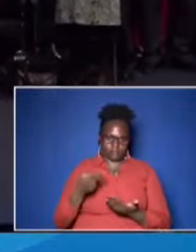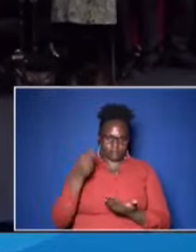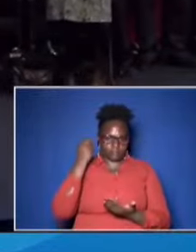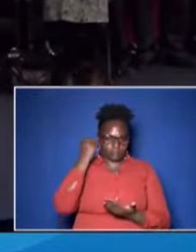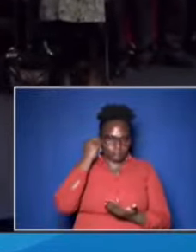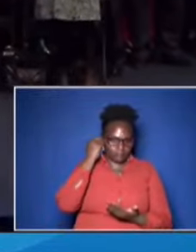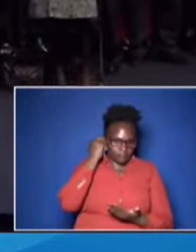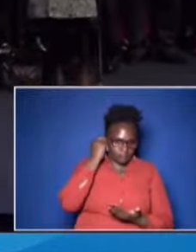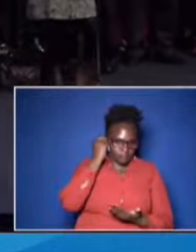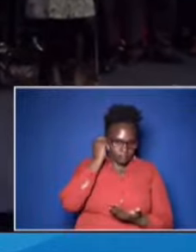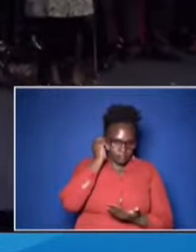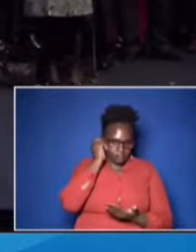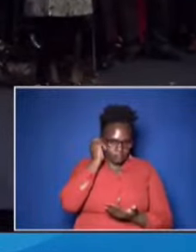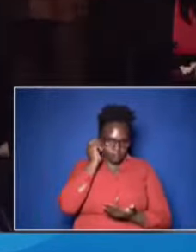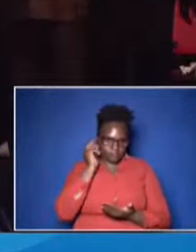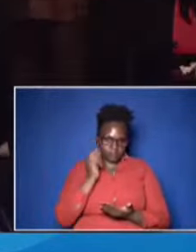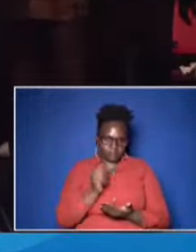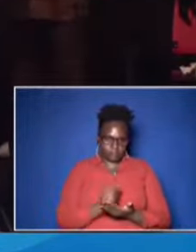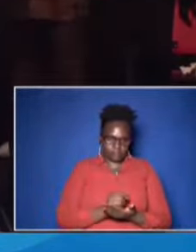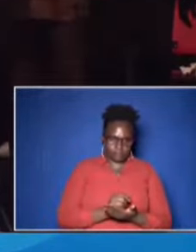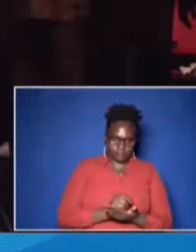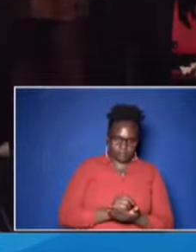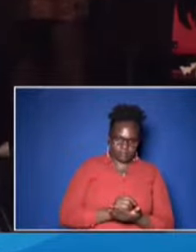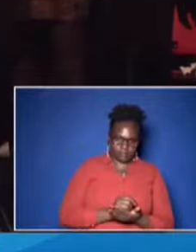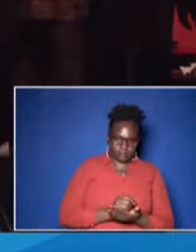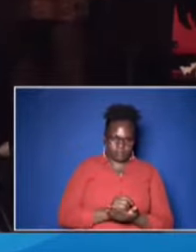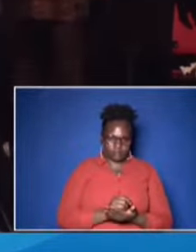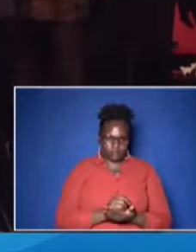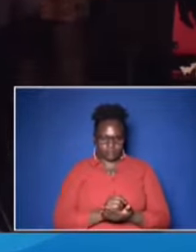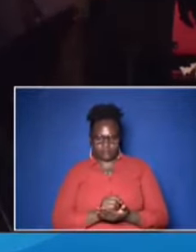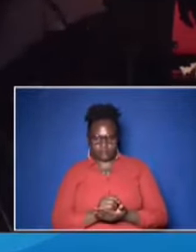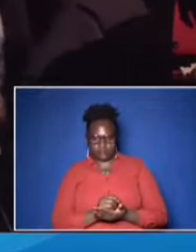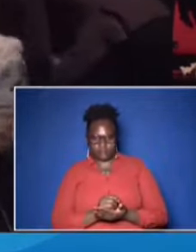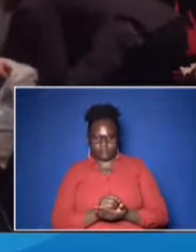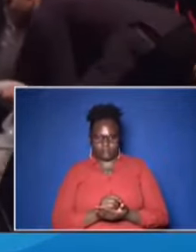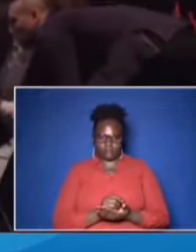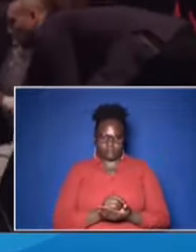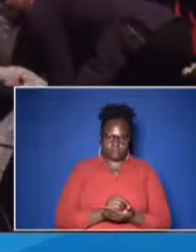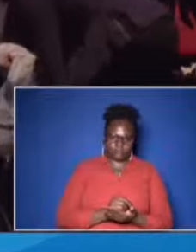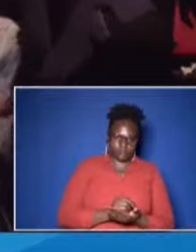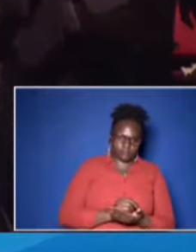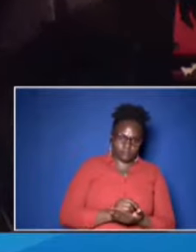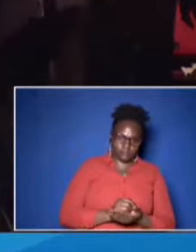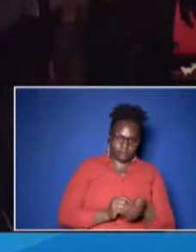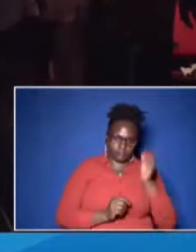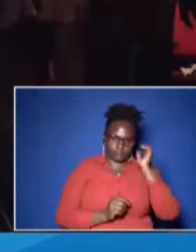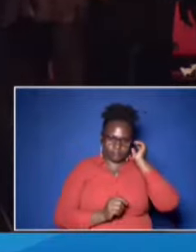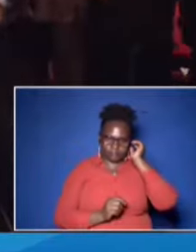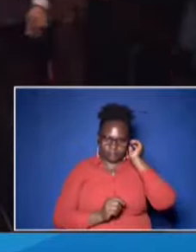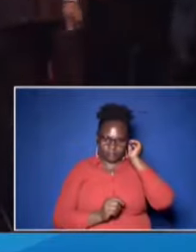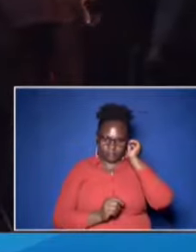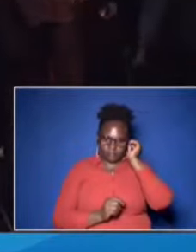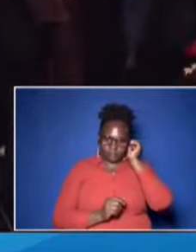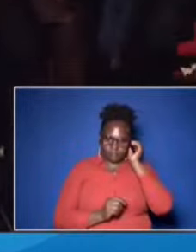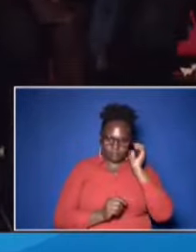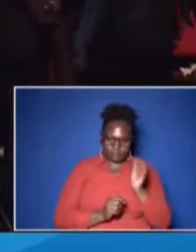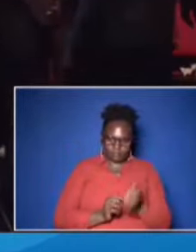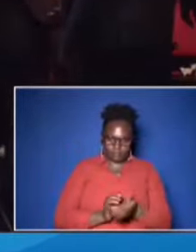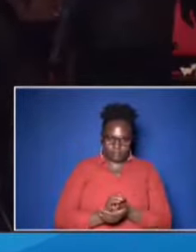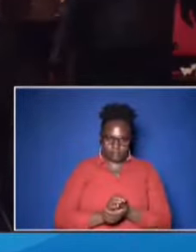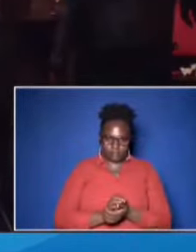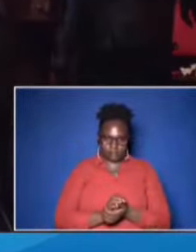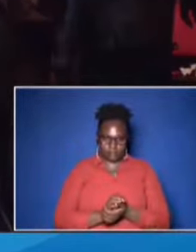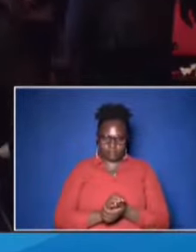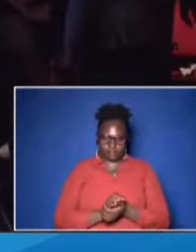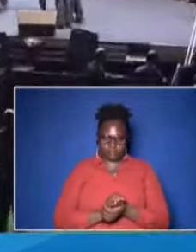holy Randy what happened you tell me this man was in a fight 25 years